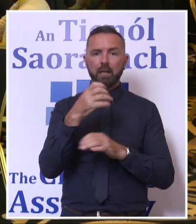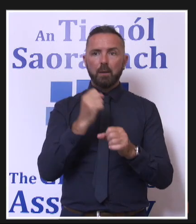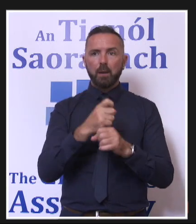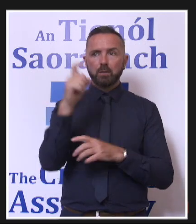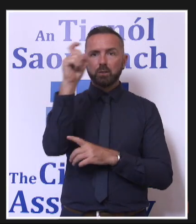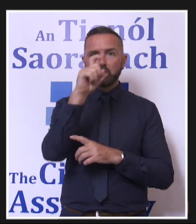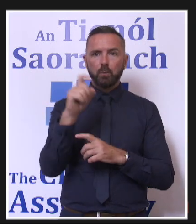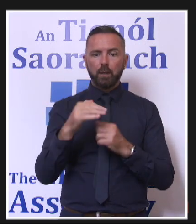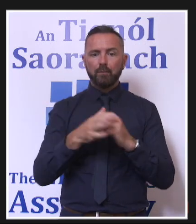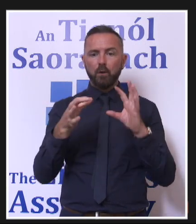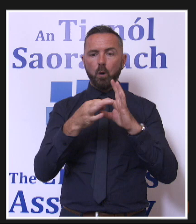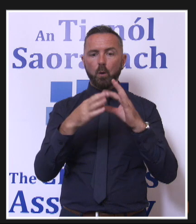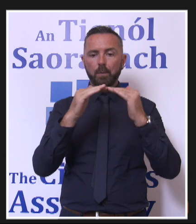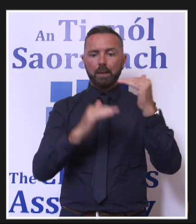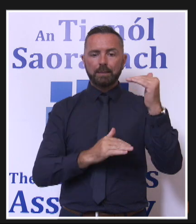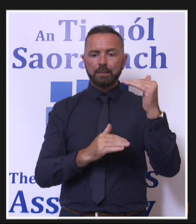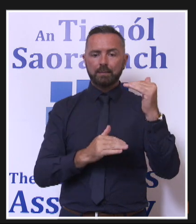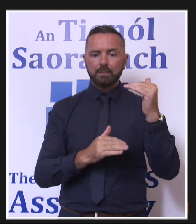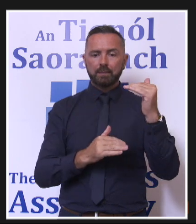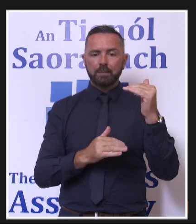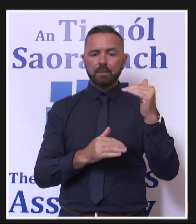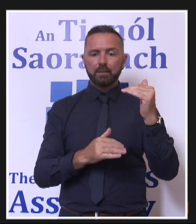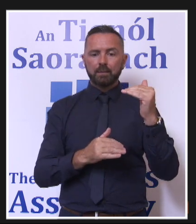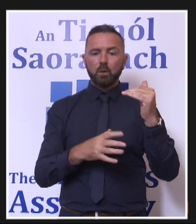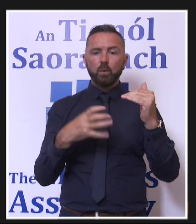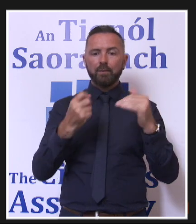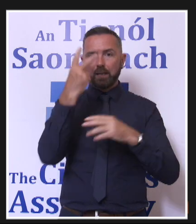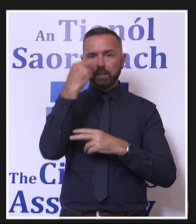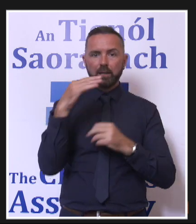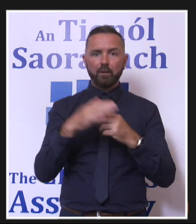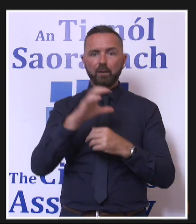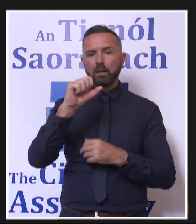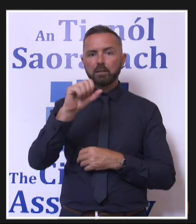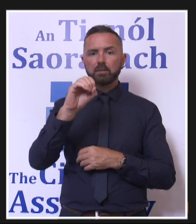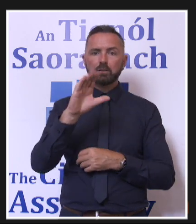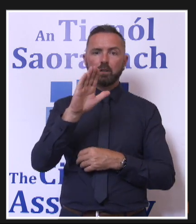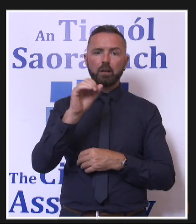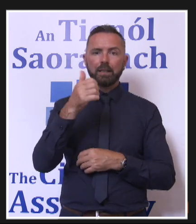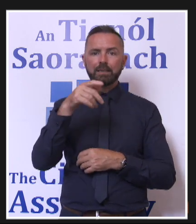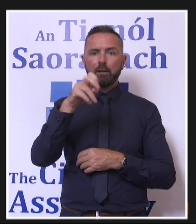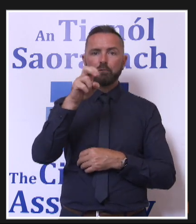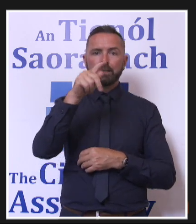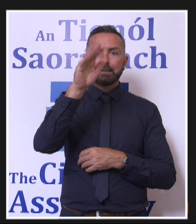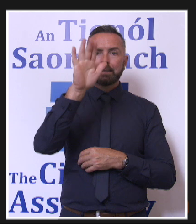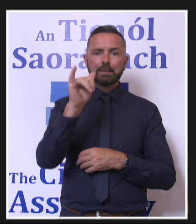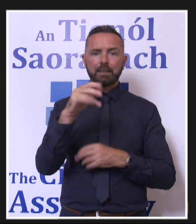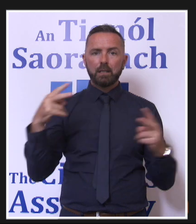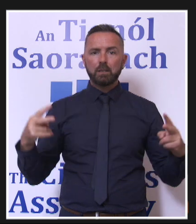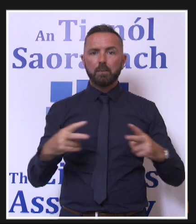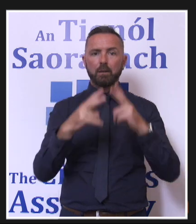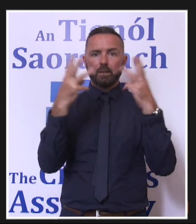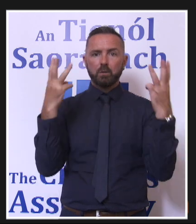people, we duplicated in Paris the Night of Solidarity from New York. So during a night, the Parisian who wants